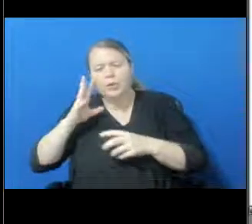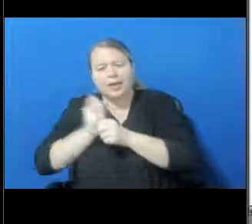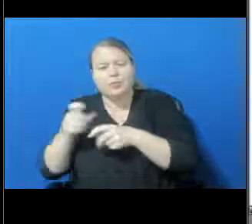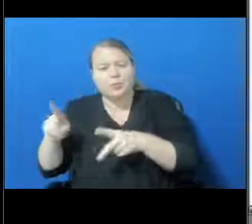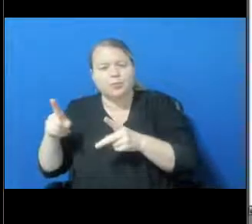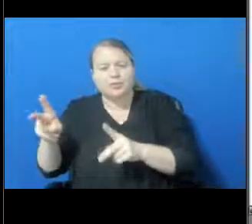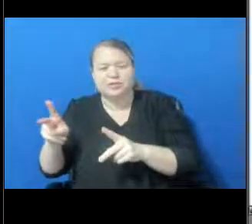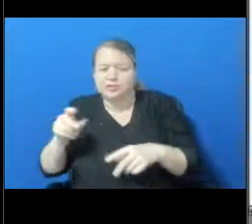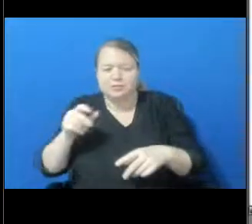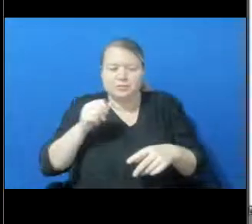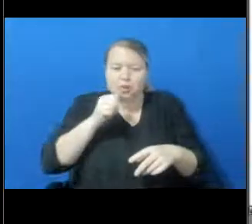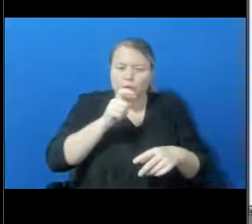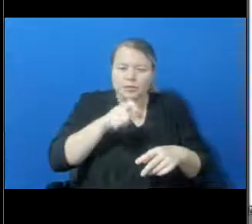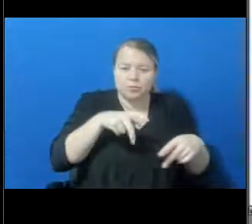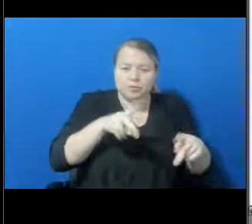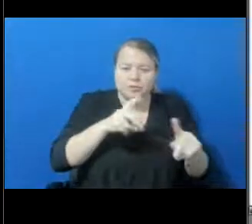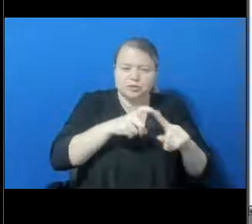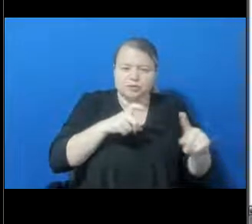community.